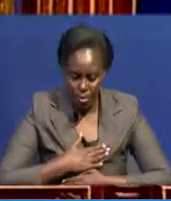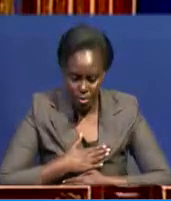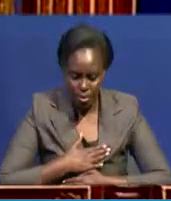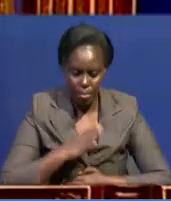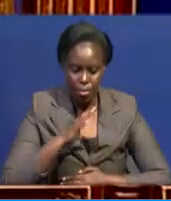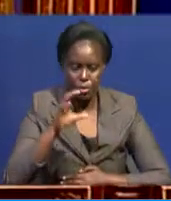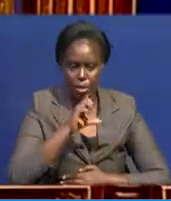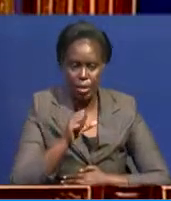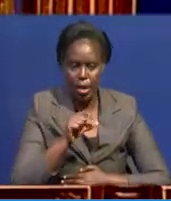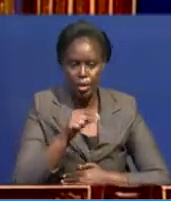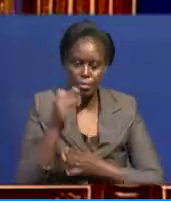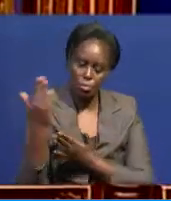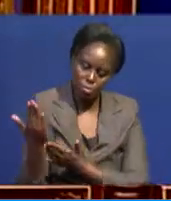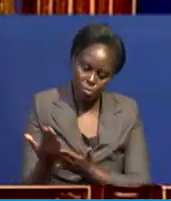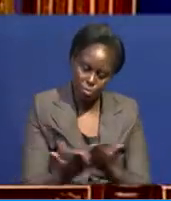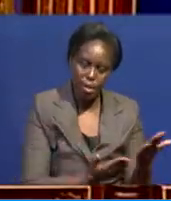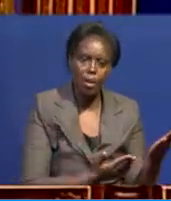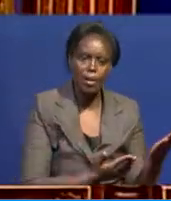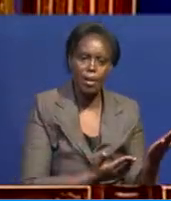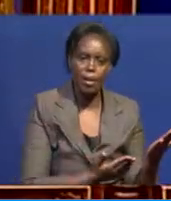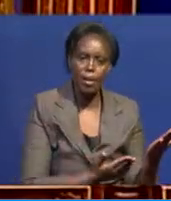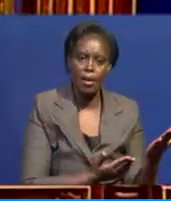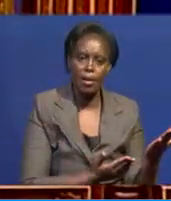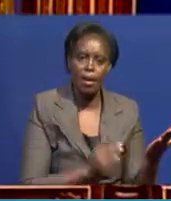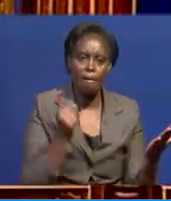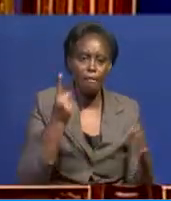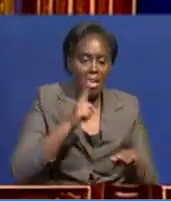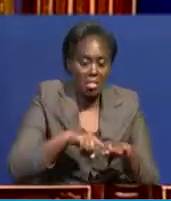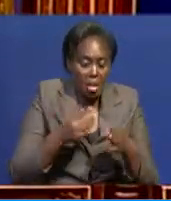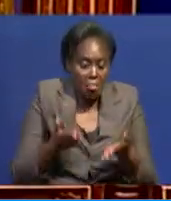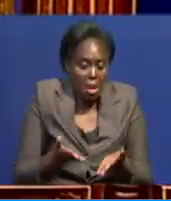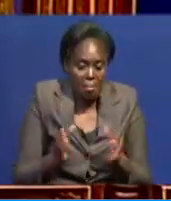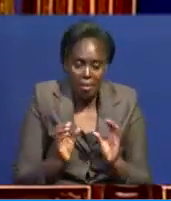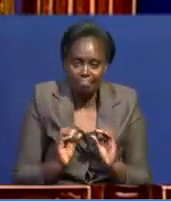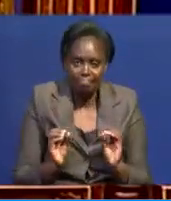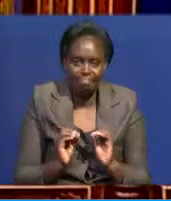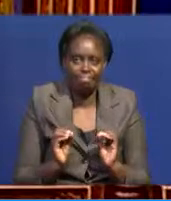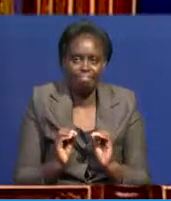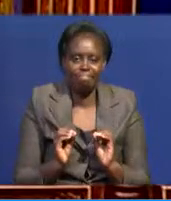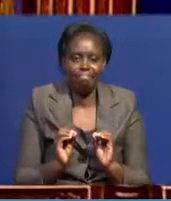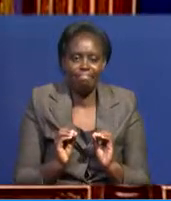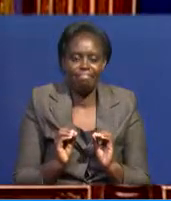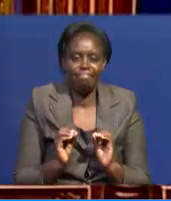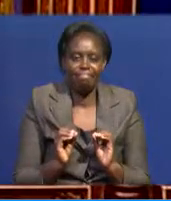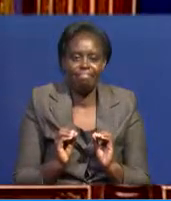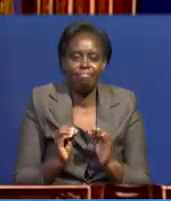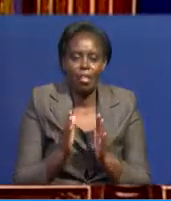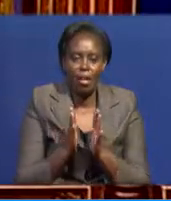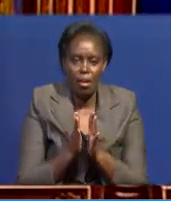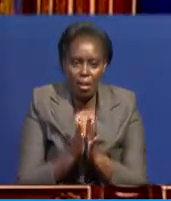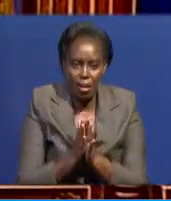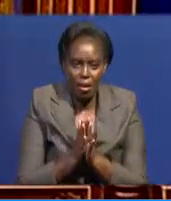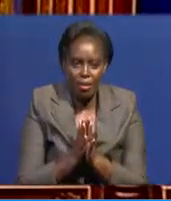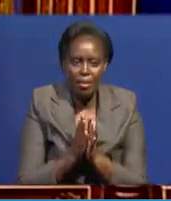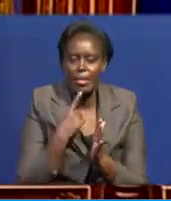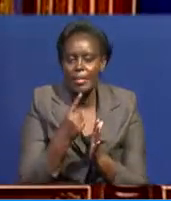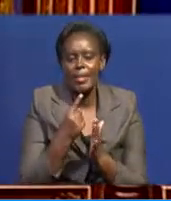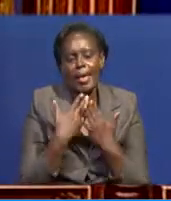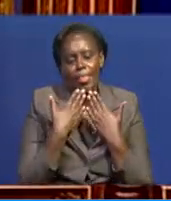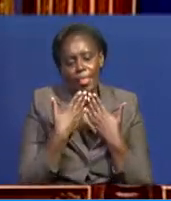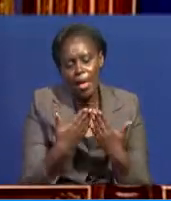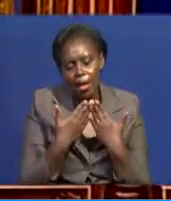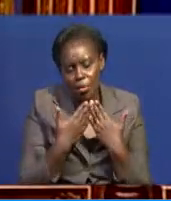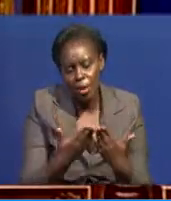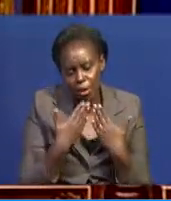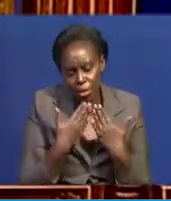to the Senate. This is not your first time to appear before the Senate, and we did appreciate your effort